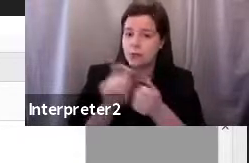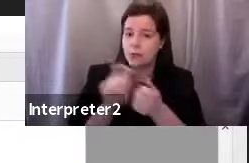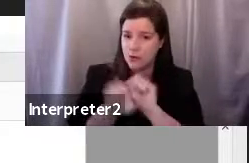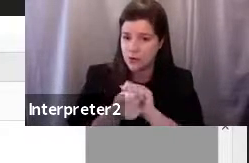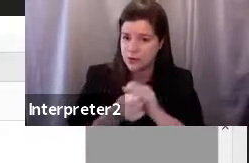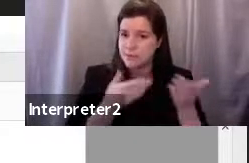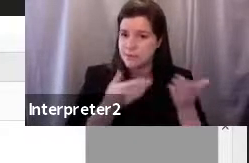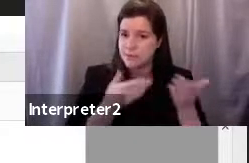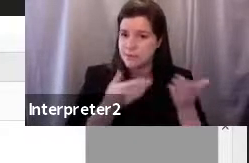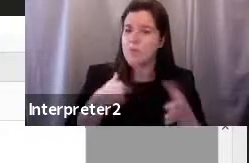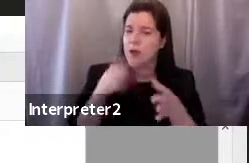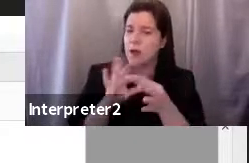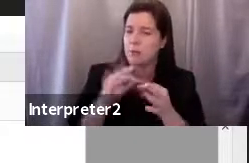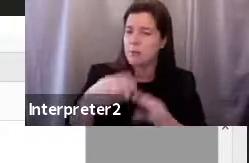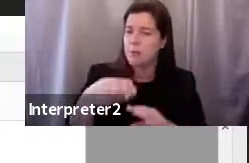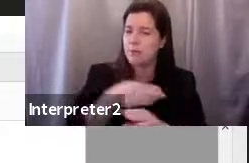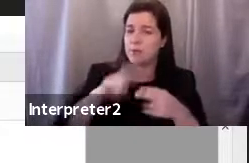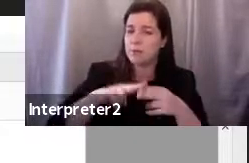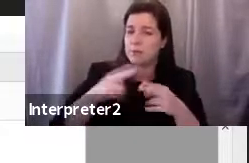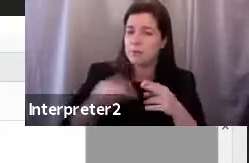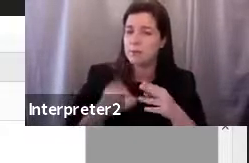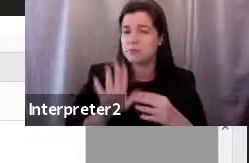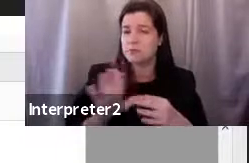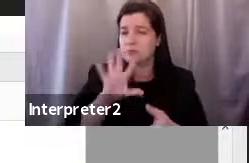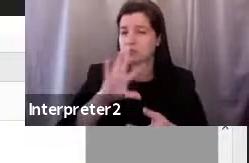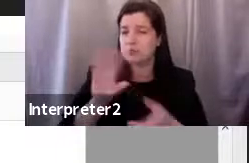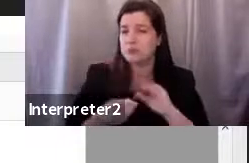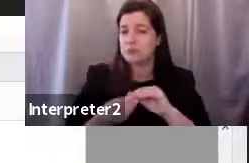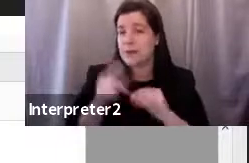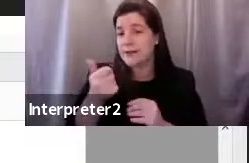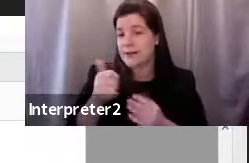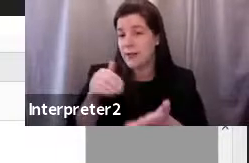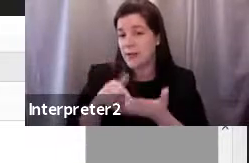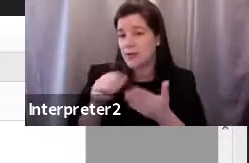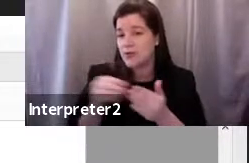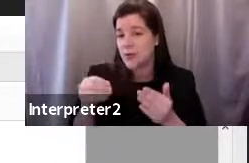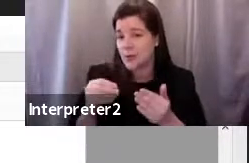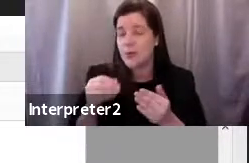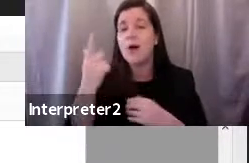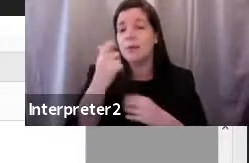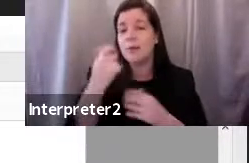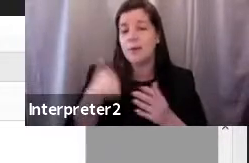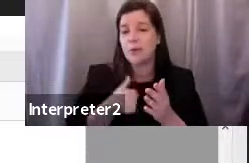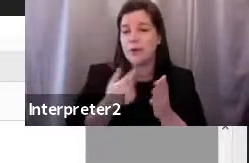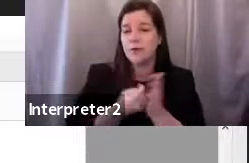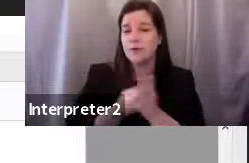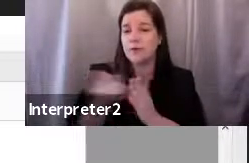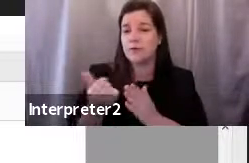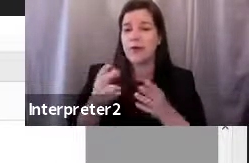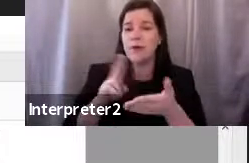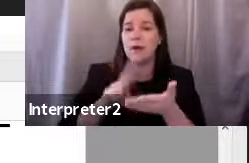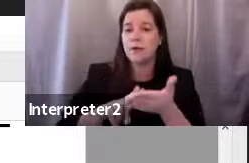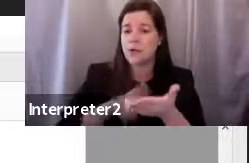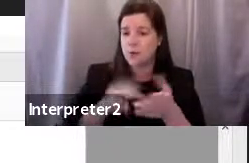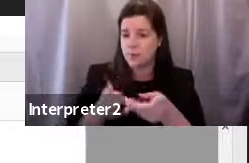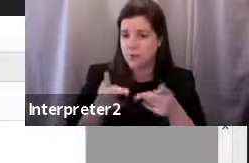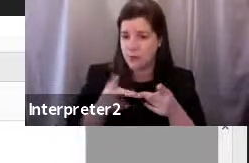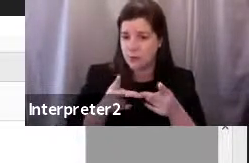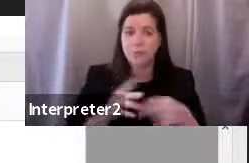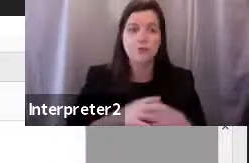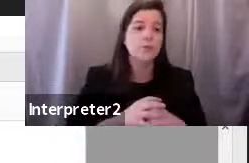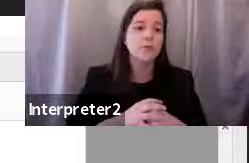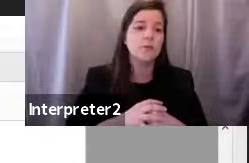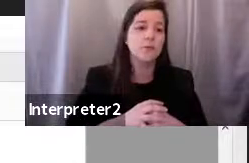mentioned earlier, the budget decrease is about $10,000, and that's mostly due to the removal of a contractual position.